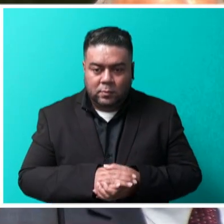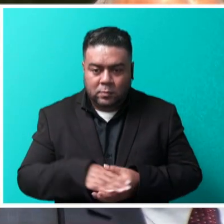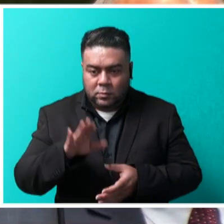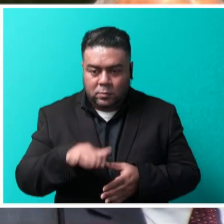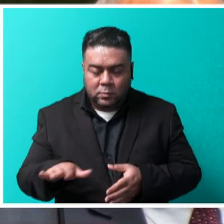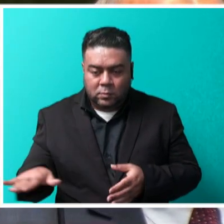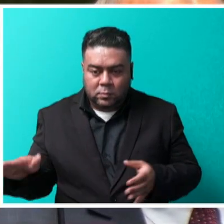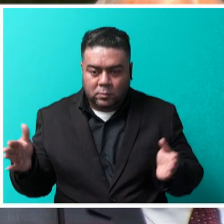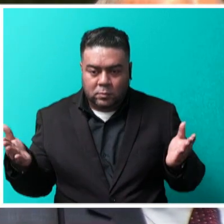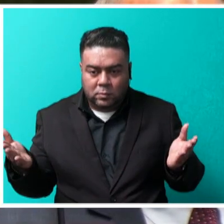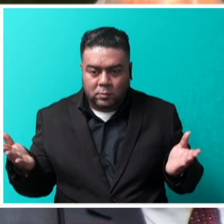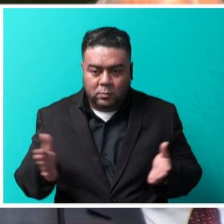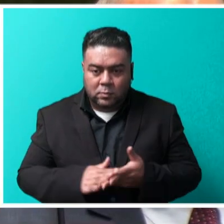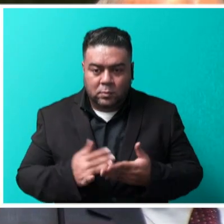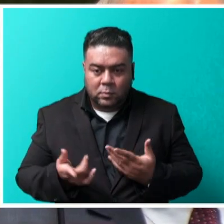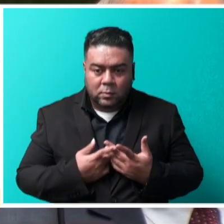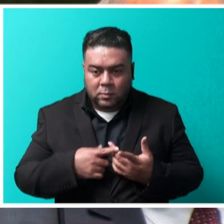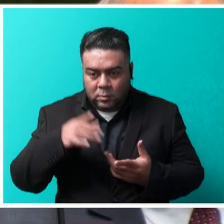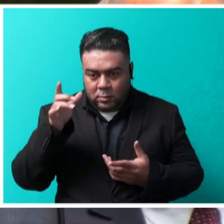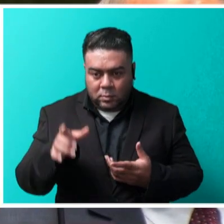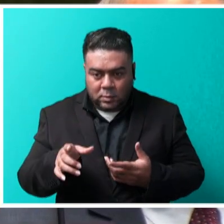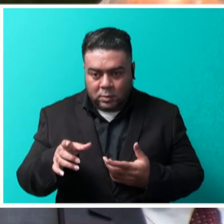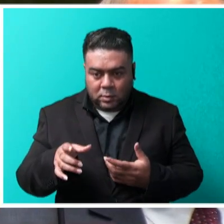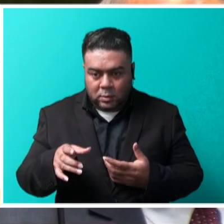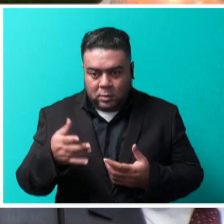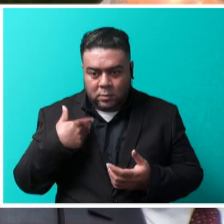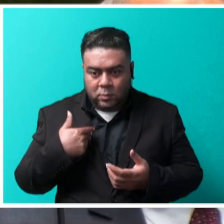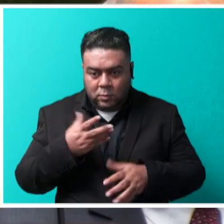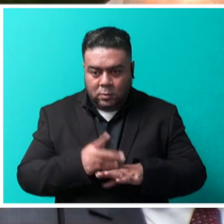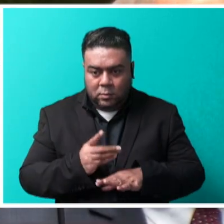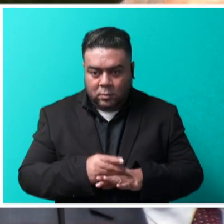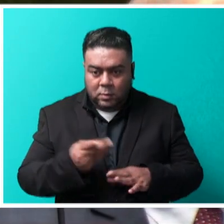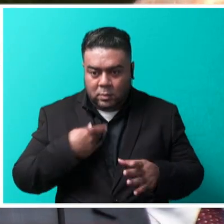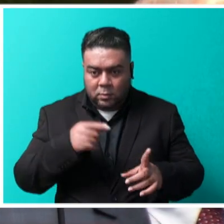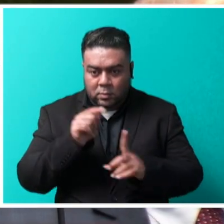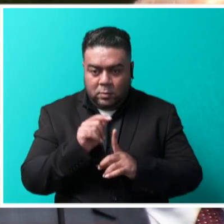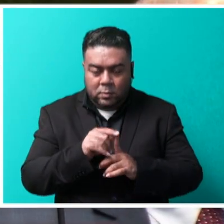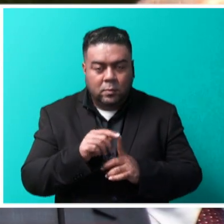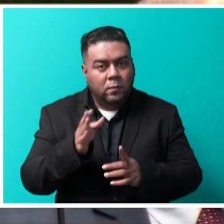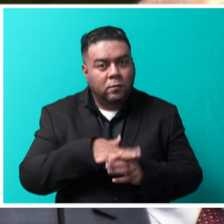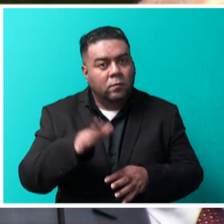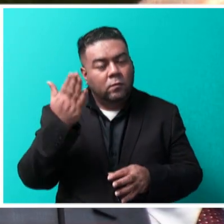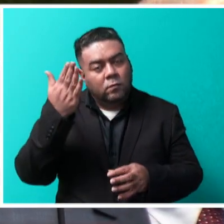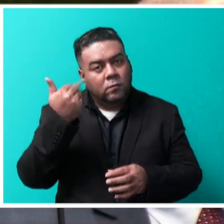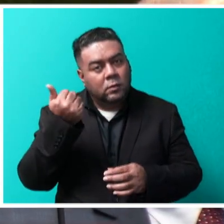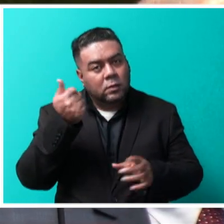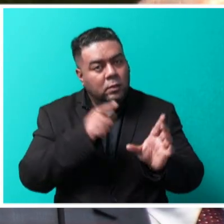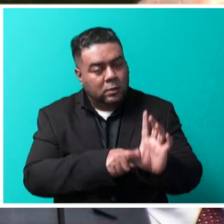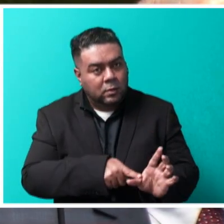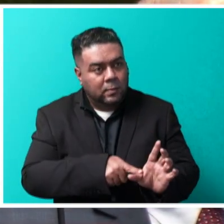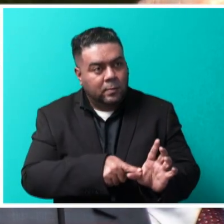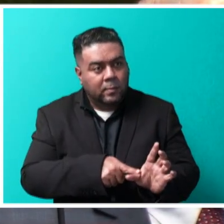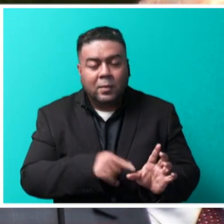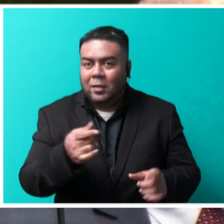and persons living with disability. Our targeted budget allocations in this fiscal year to these organizations reflect